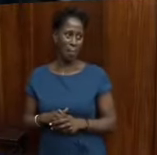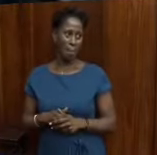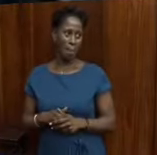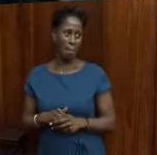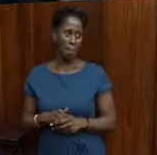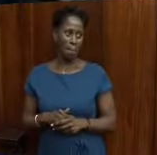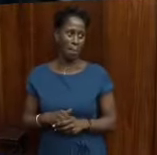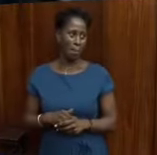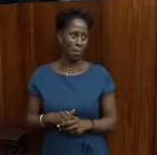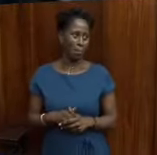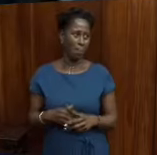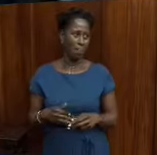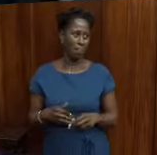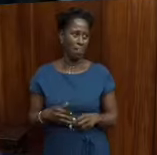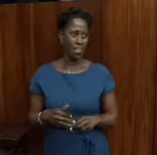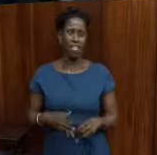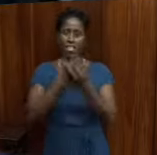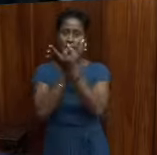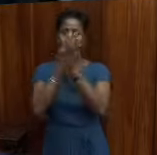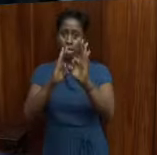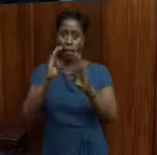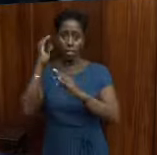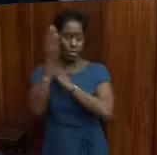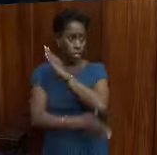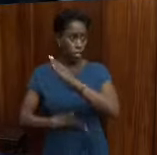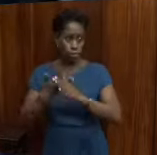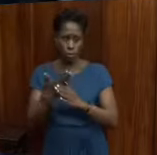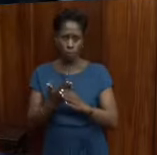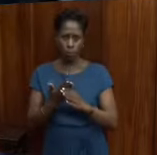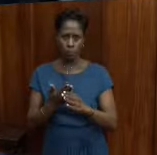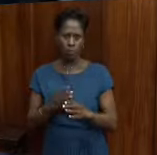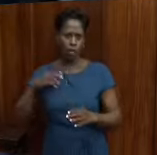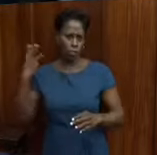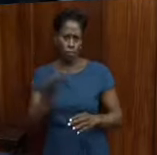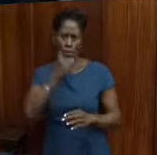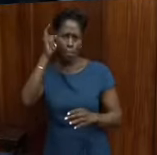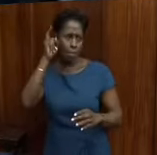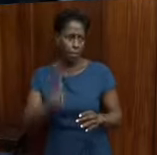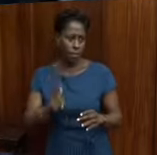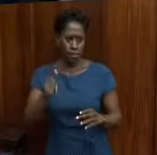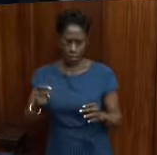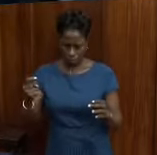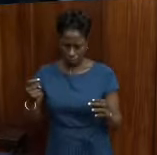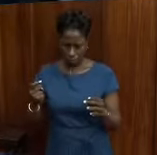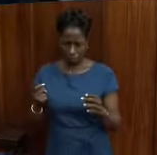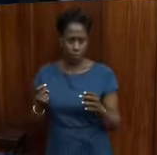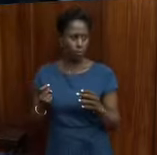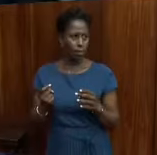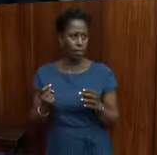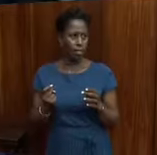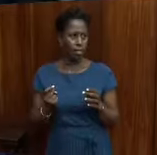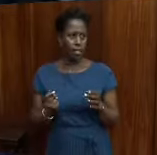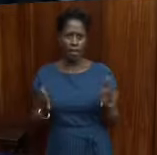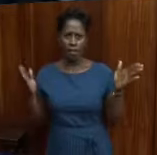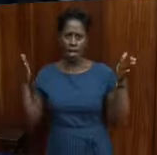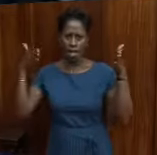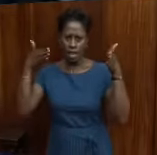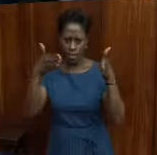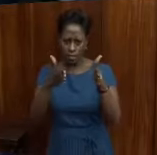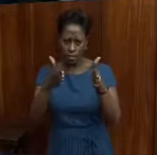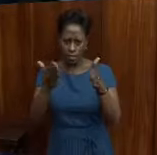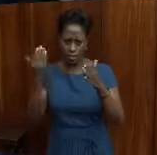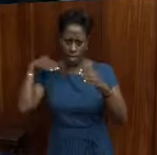Mr. Speaker, as an independent country, we are determined to provide greater access and affordability to justice for